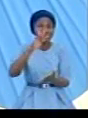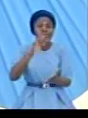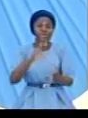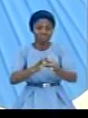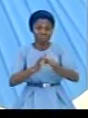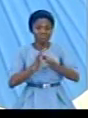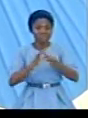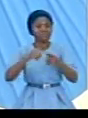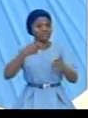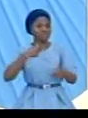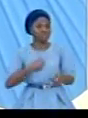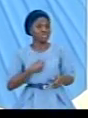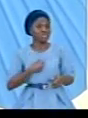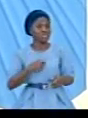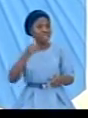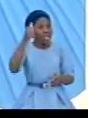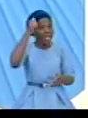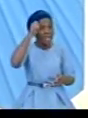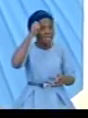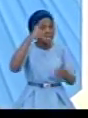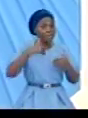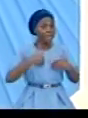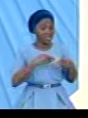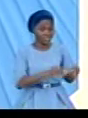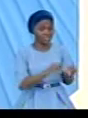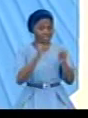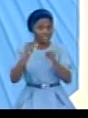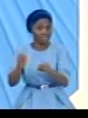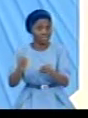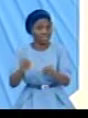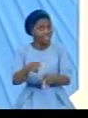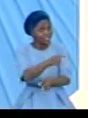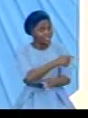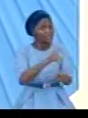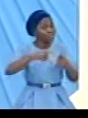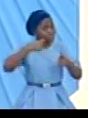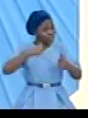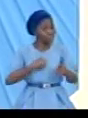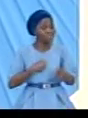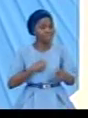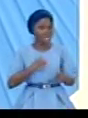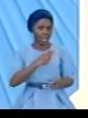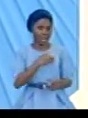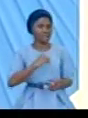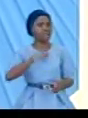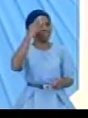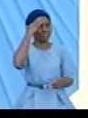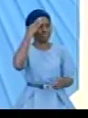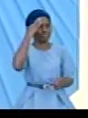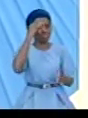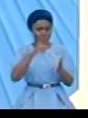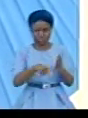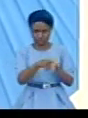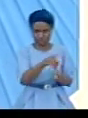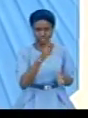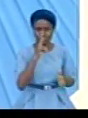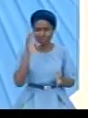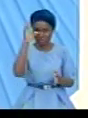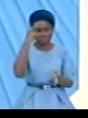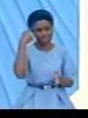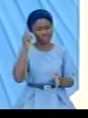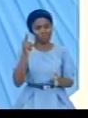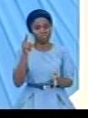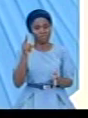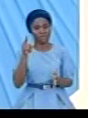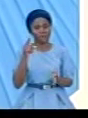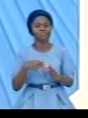Adam transferred them to me. And I know what you're looking for. They call you Lord. They call